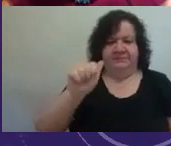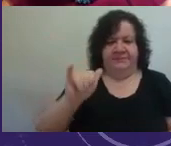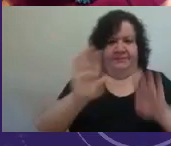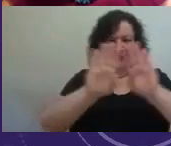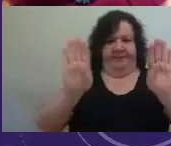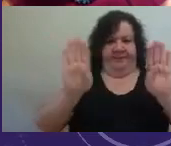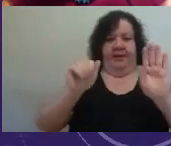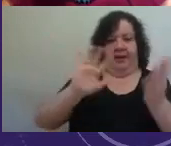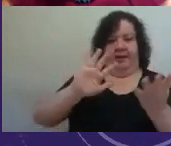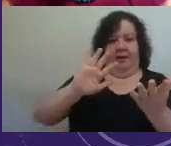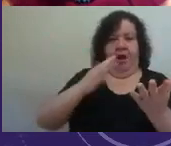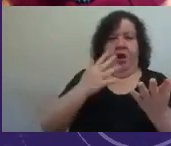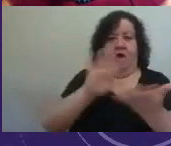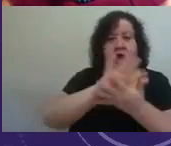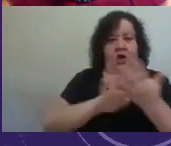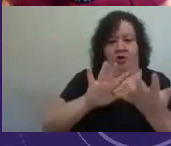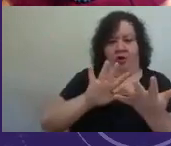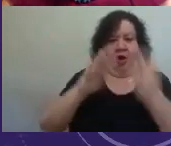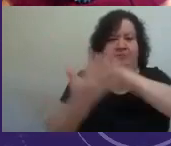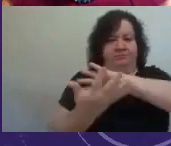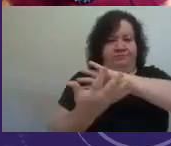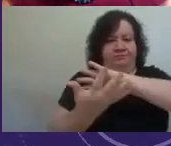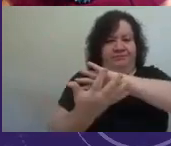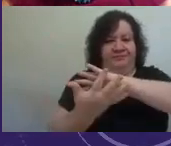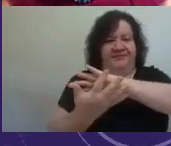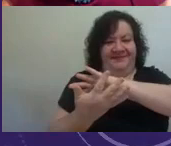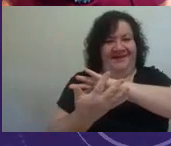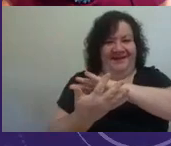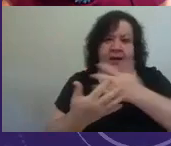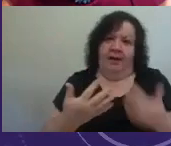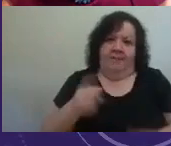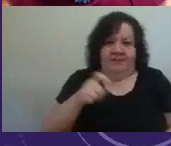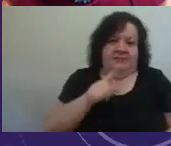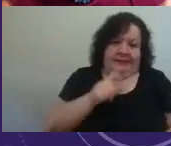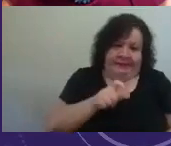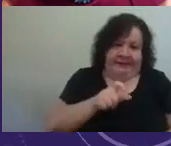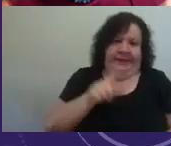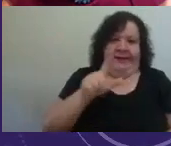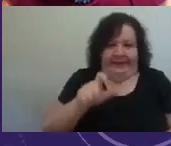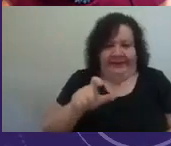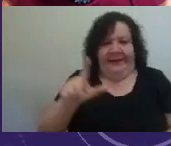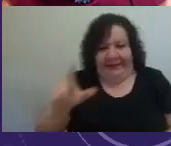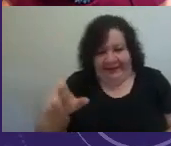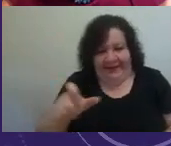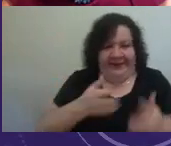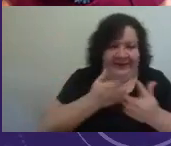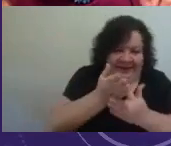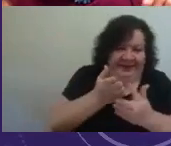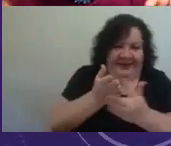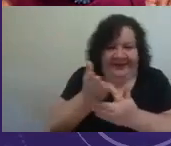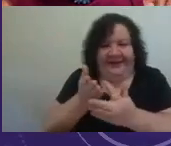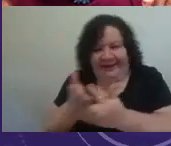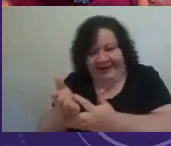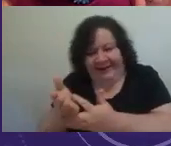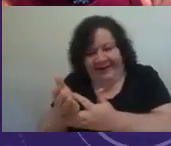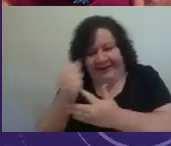steps exist. So having this option of a toolbar, making it very visible for somebody to learn how